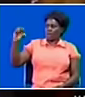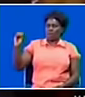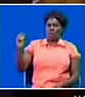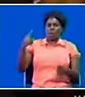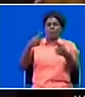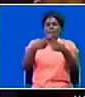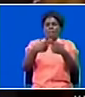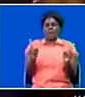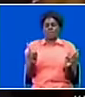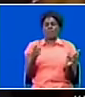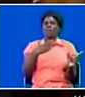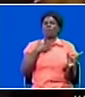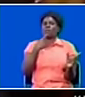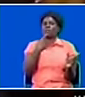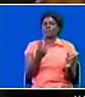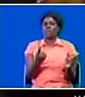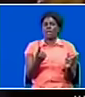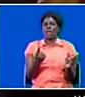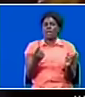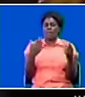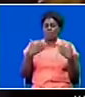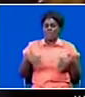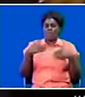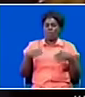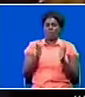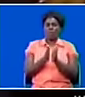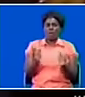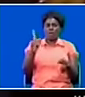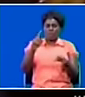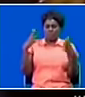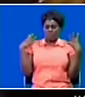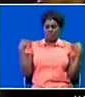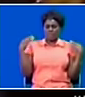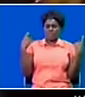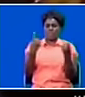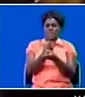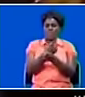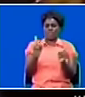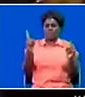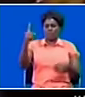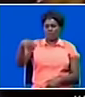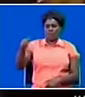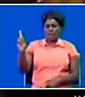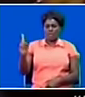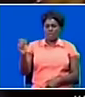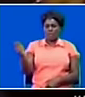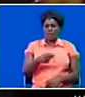But I would also want to say that the people of Uasin Gishu at large will exercise their democratic right on the 8th of